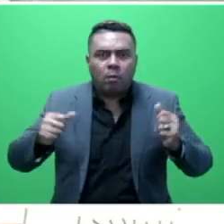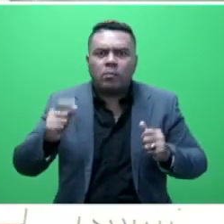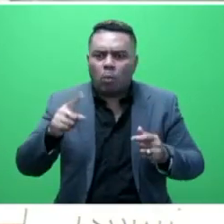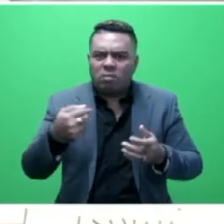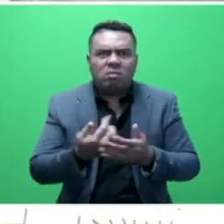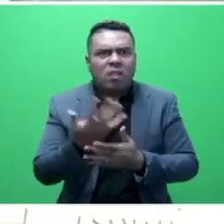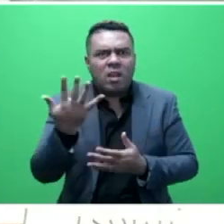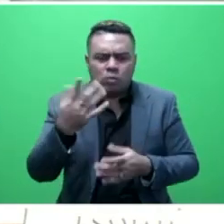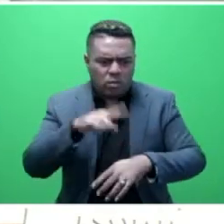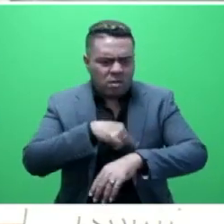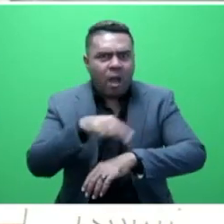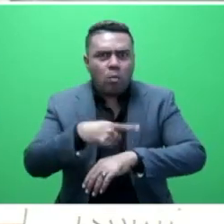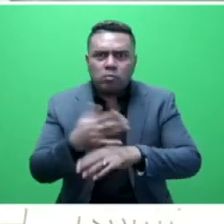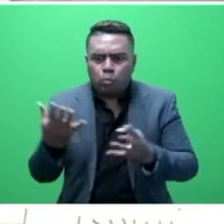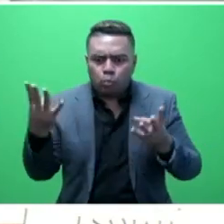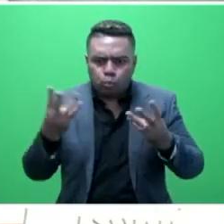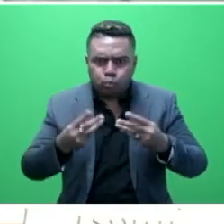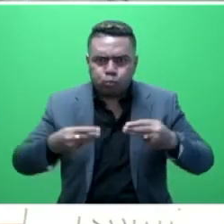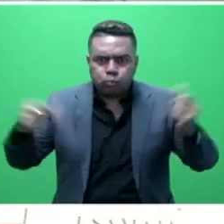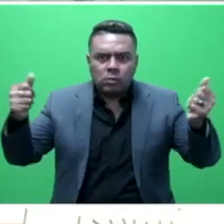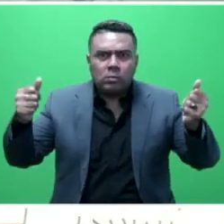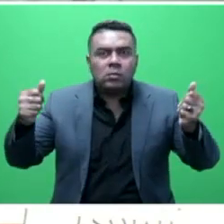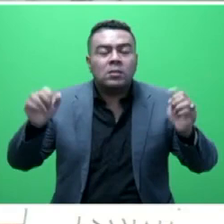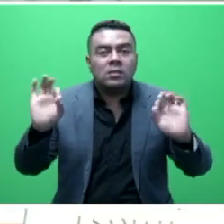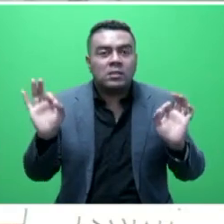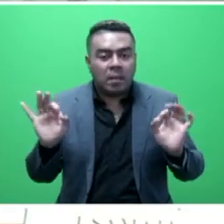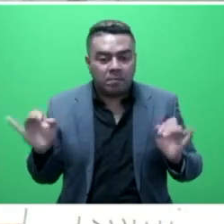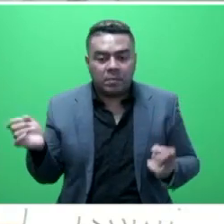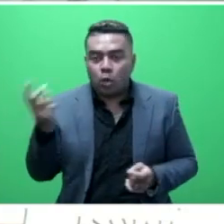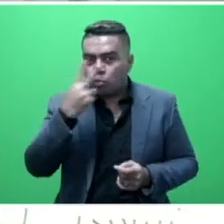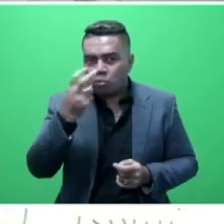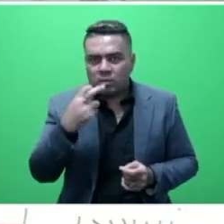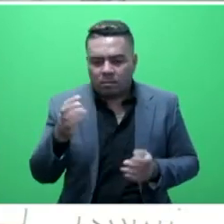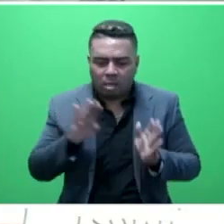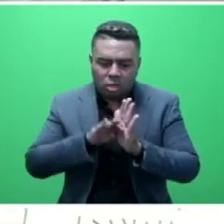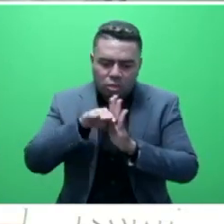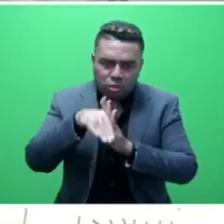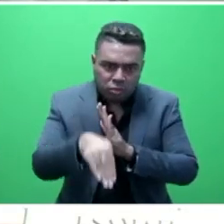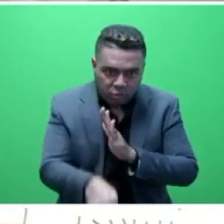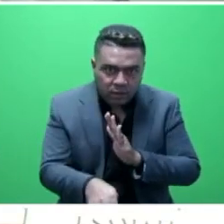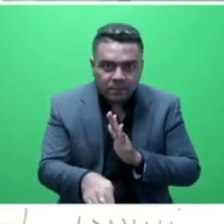even hours. And the ripple effects have dropped Fiji's economic activity to its